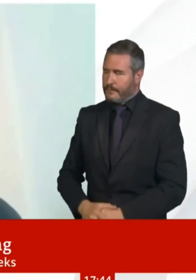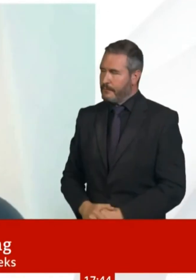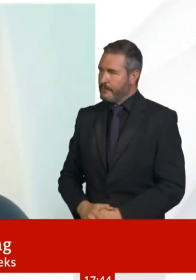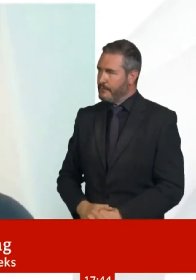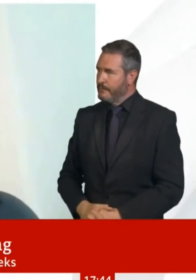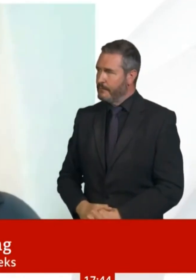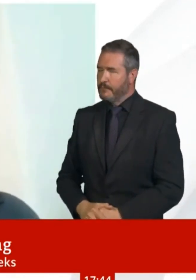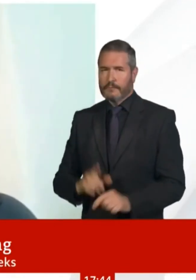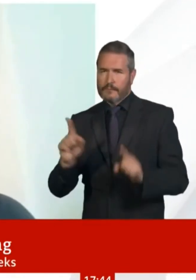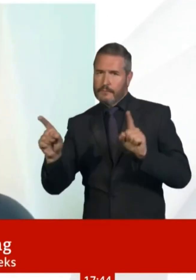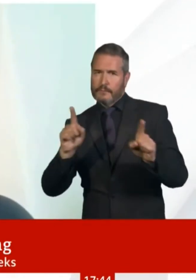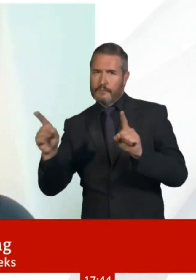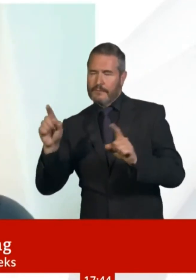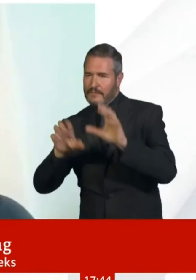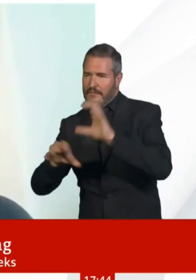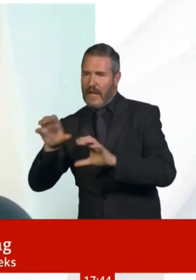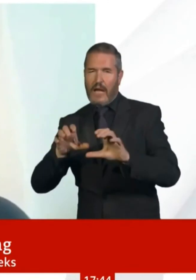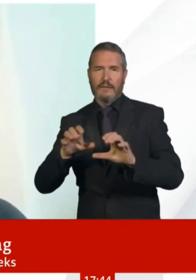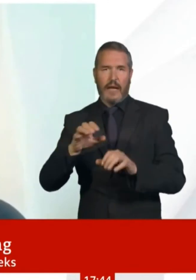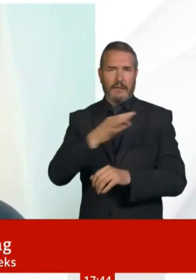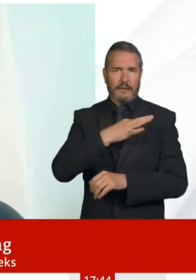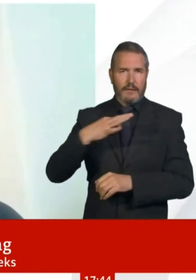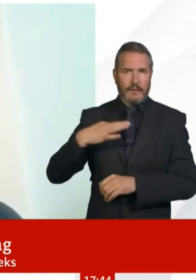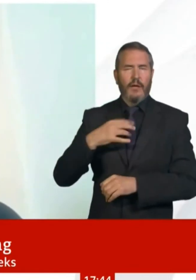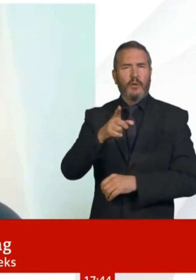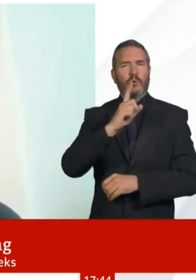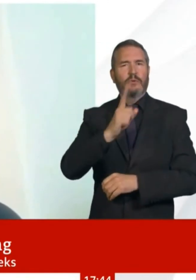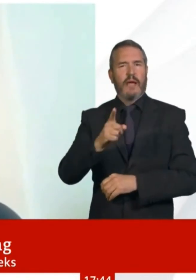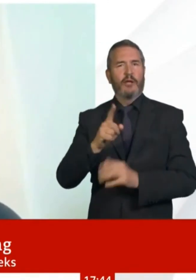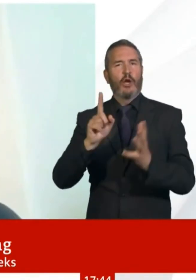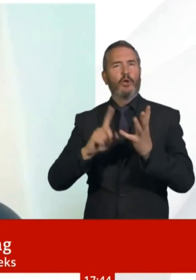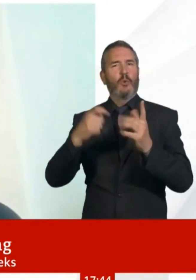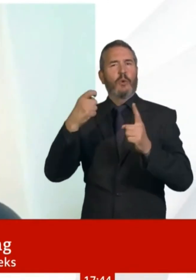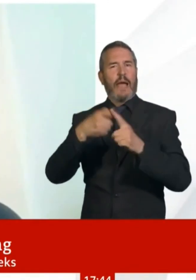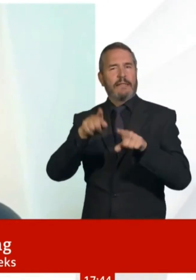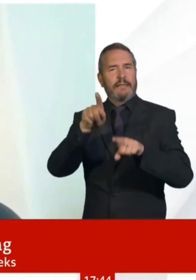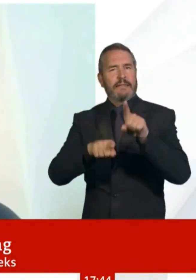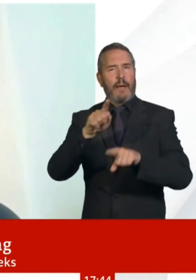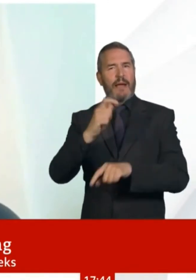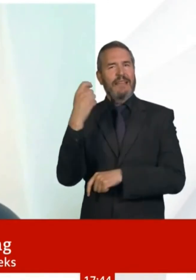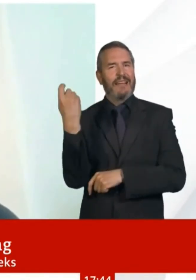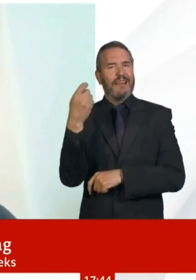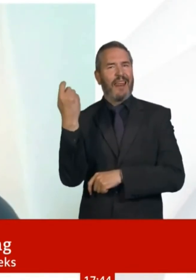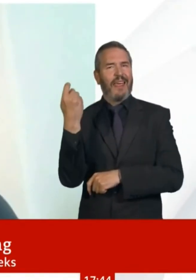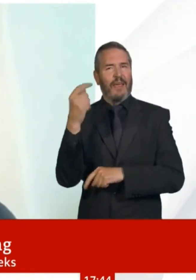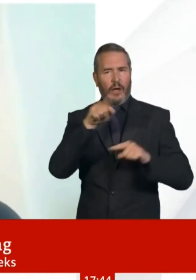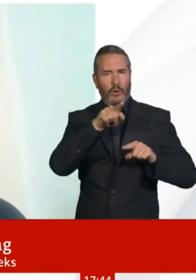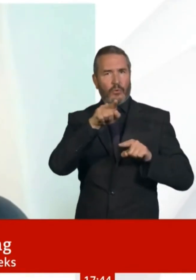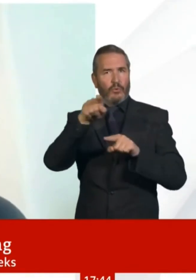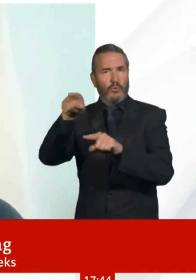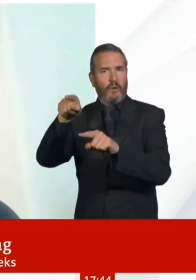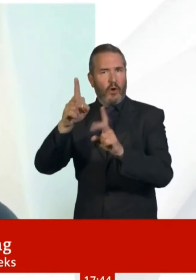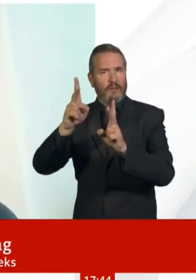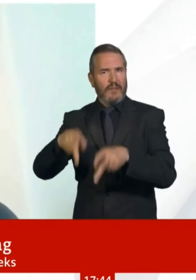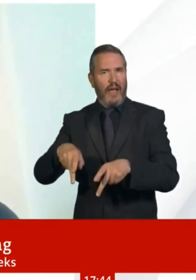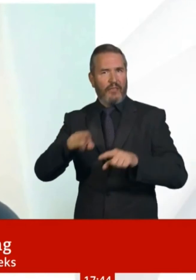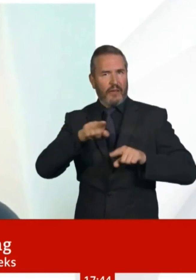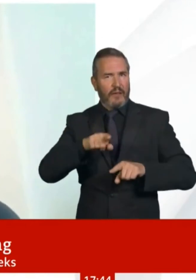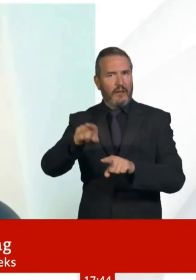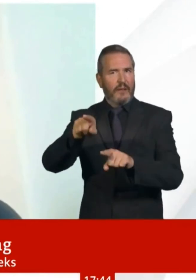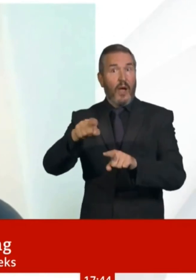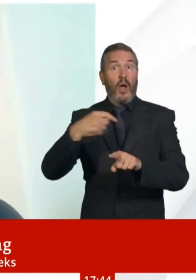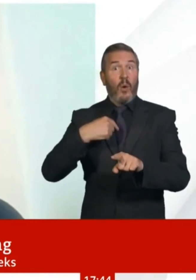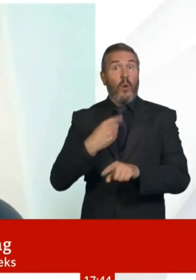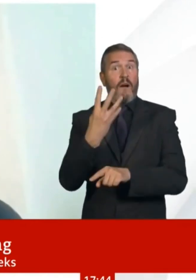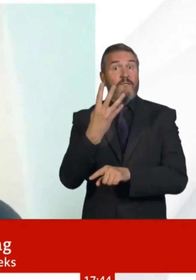Vallance and Chris Whitty, your slides today show that the UK is still tracking Italy in terms of deaths from the outbreak. Given we were 4 weeks behind